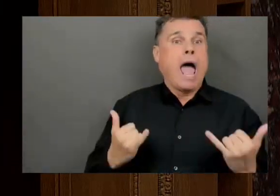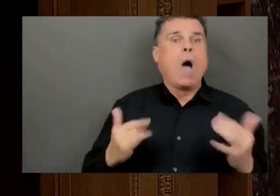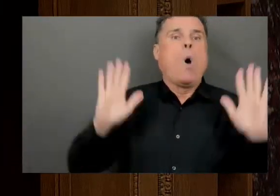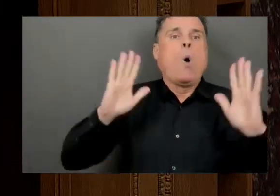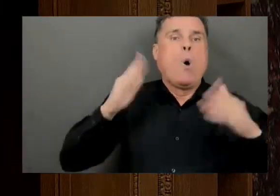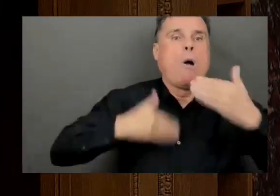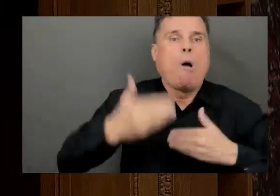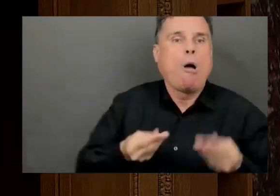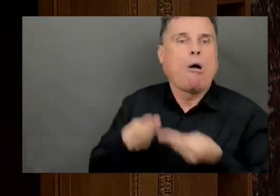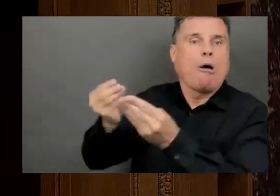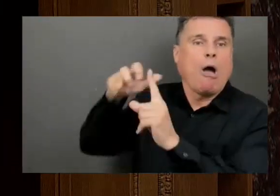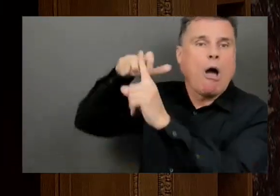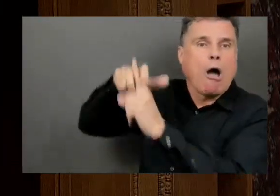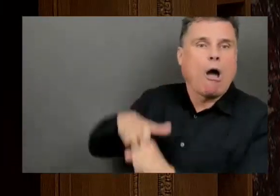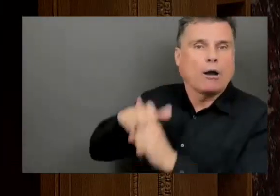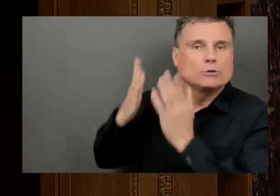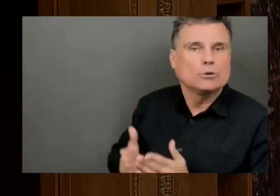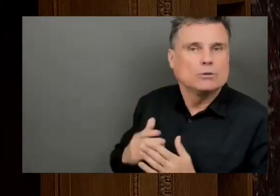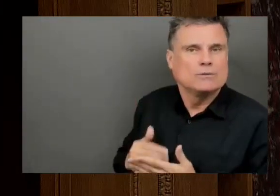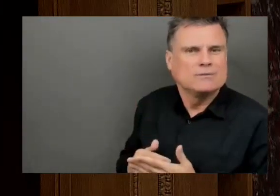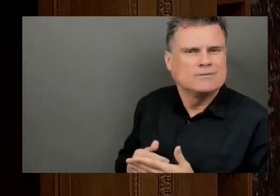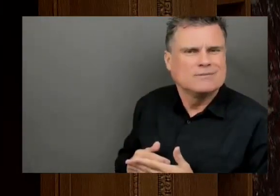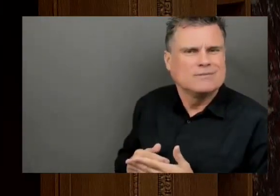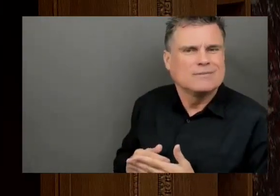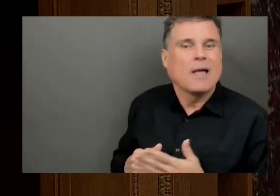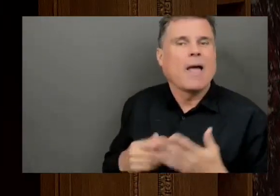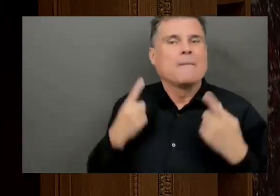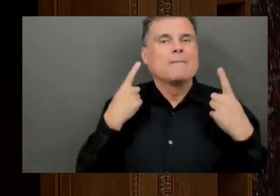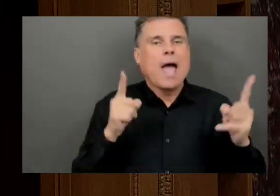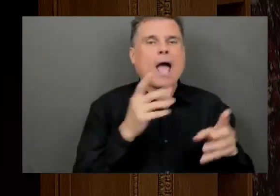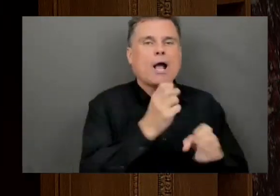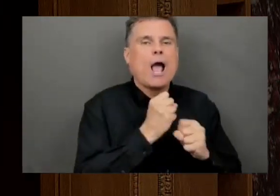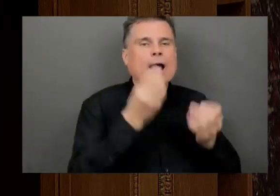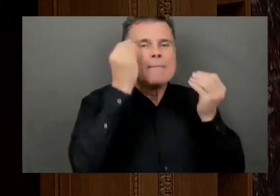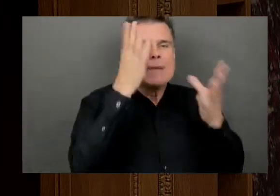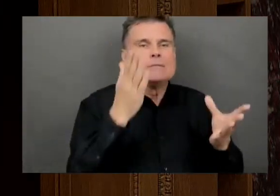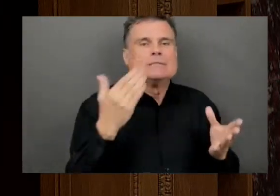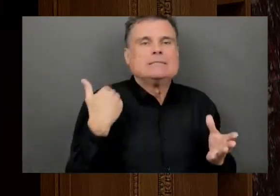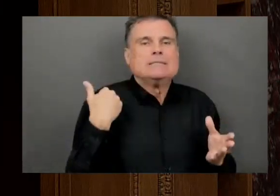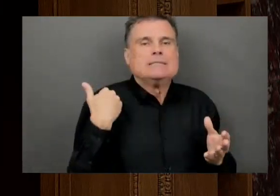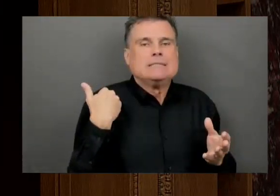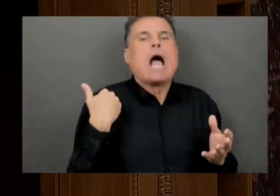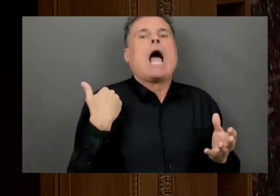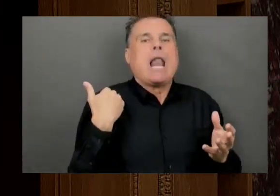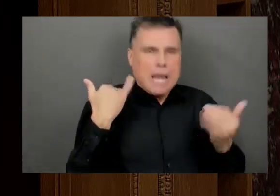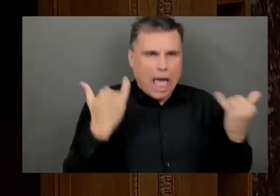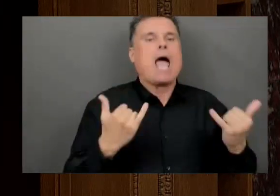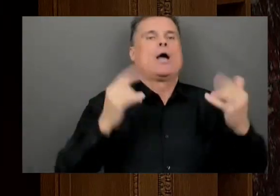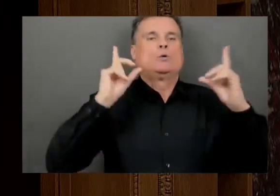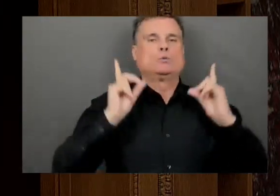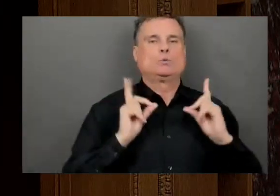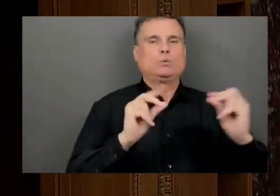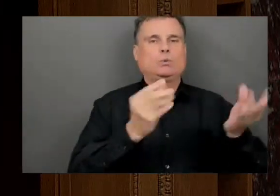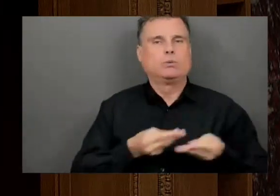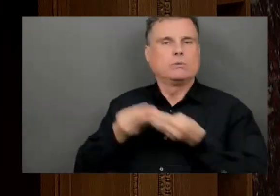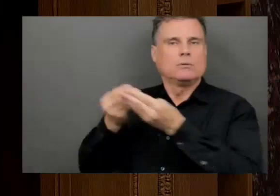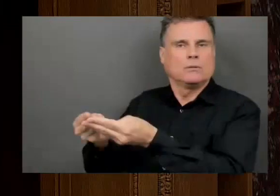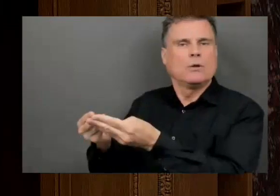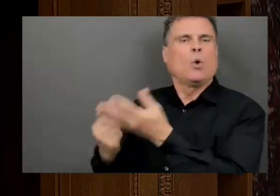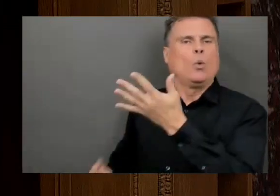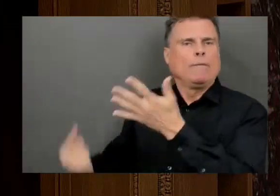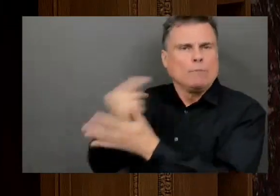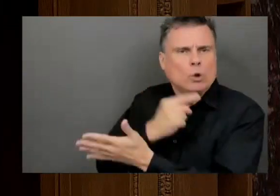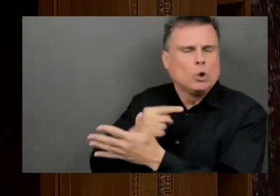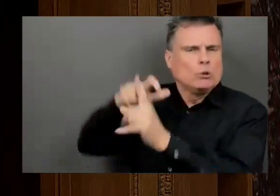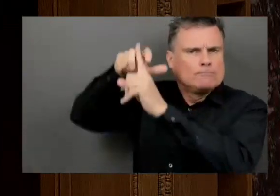justified an independent examination, review, inquiry into this matter, which begs the